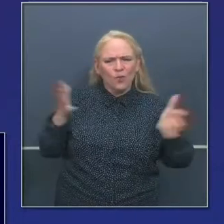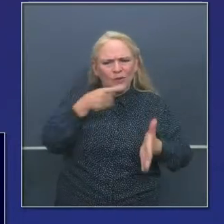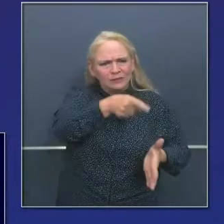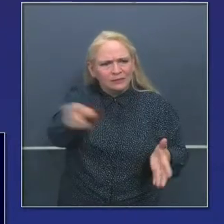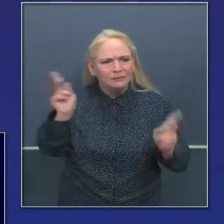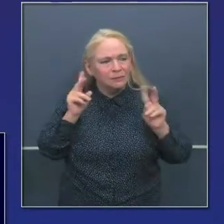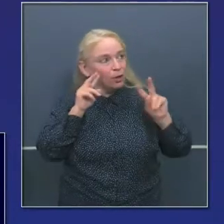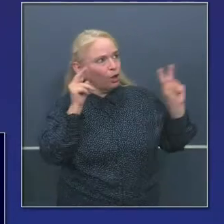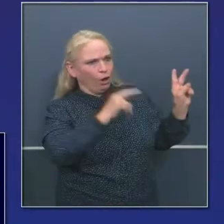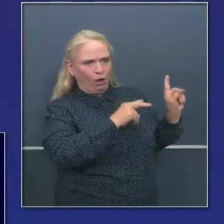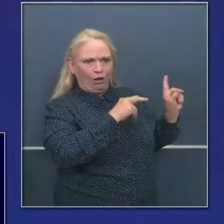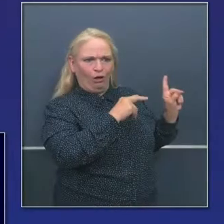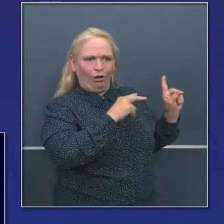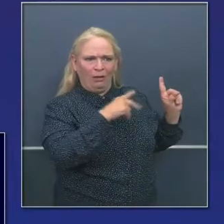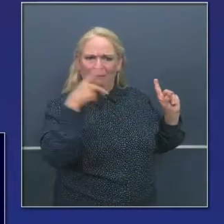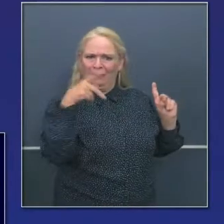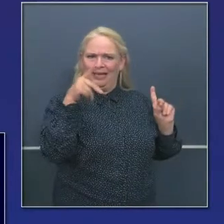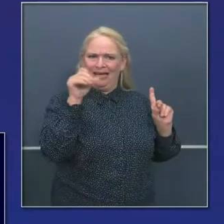these PSAs that are on the